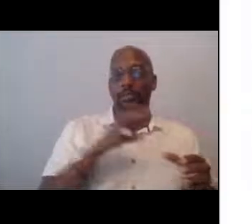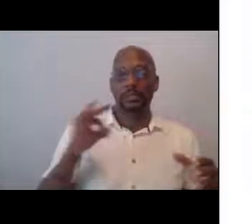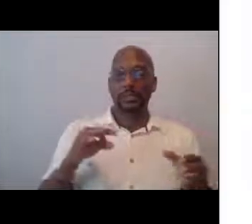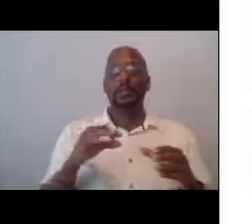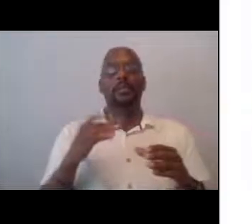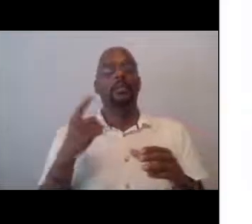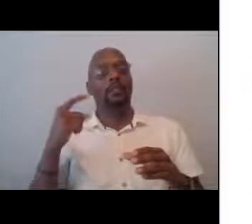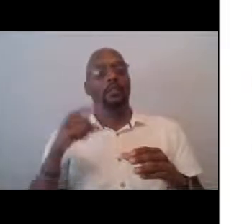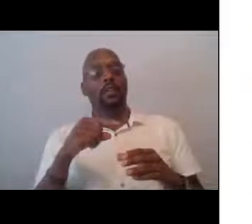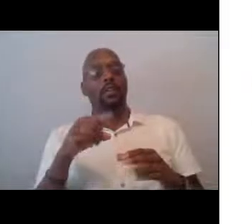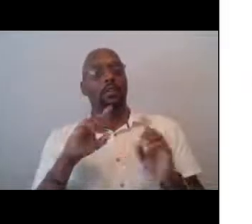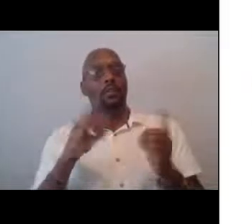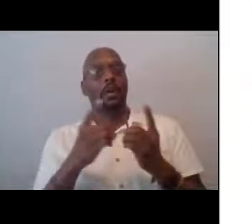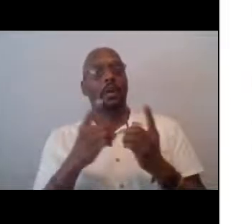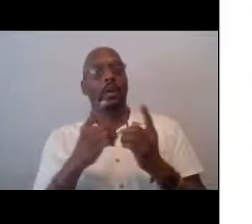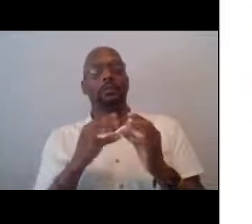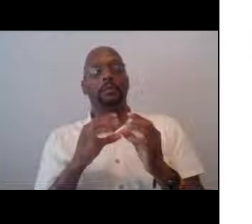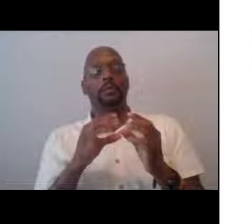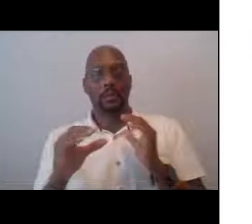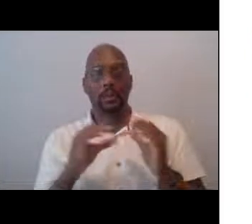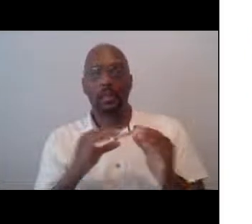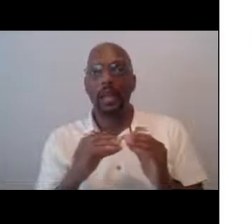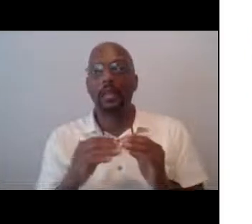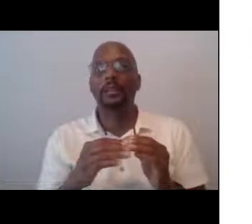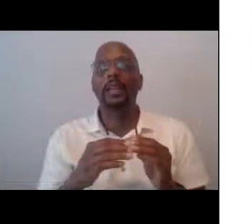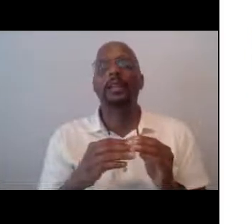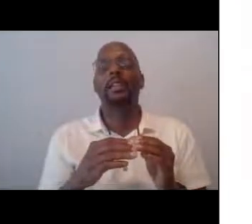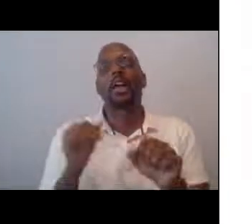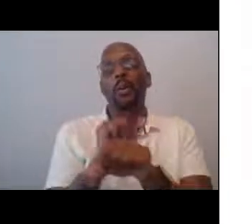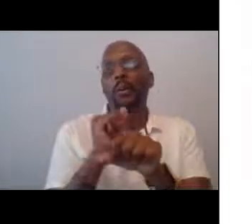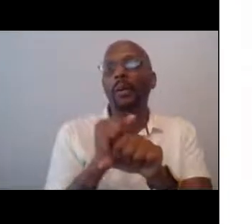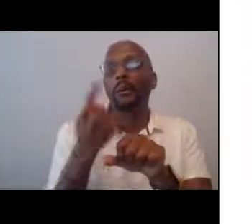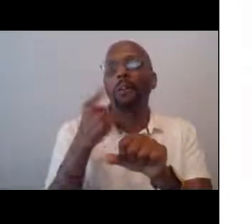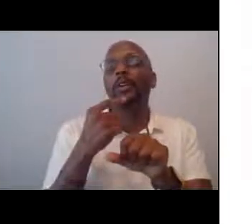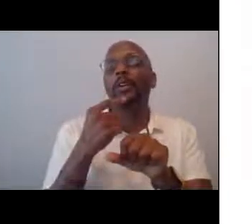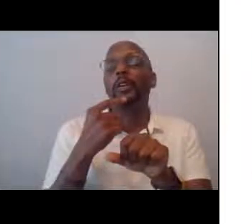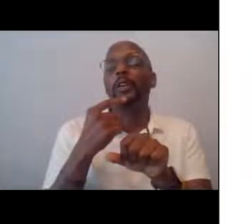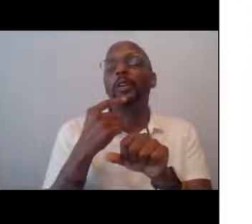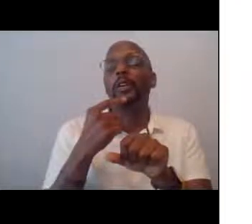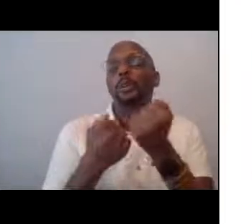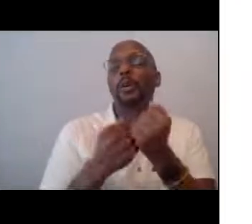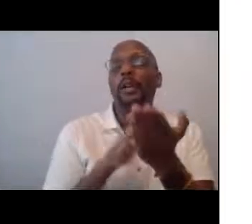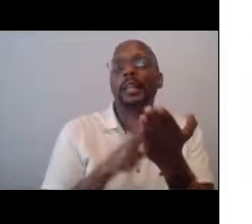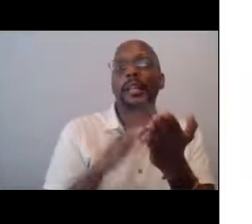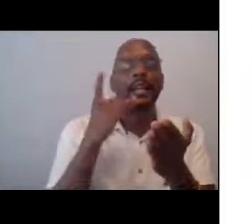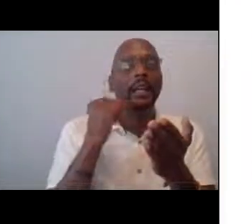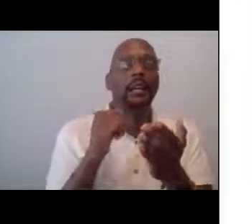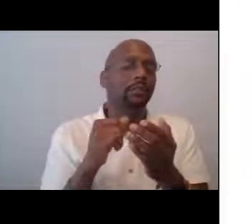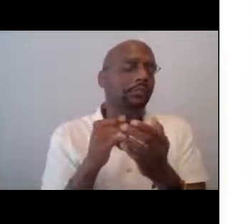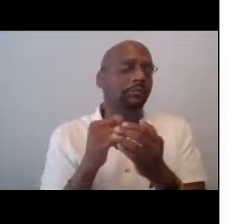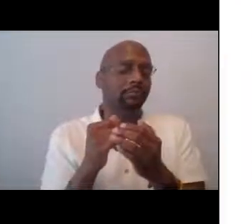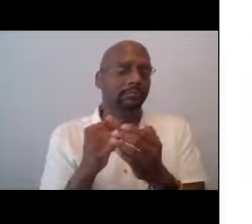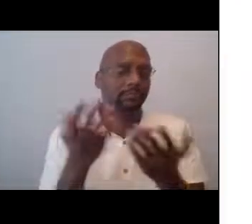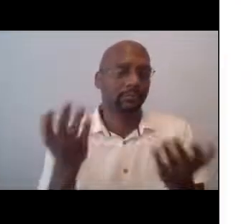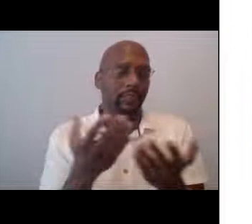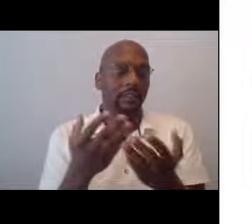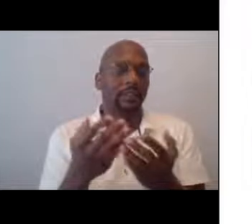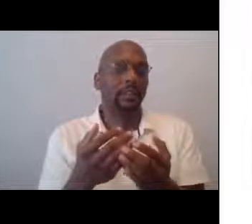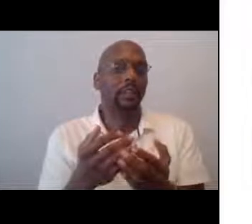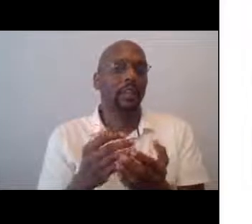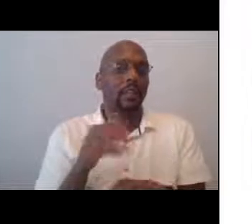and promotional efforts surrounding the Clean California statewide dump day event held earlier this year on